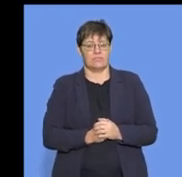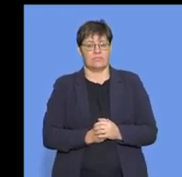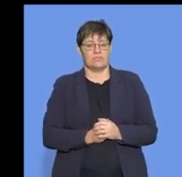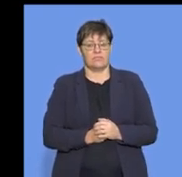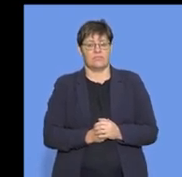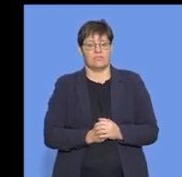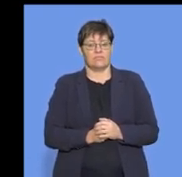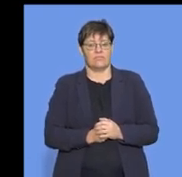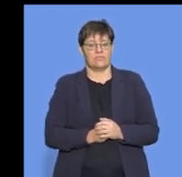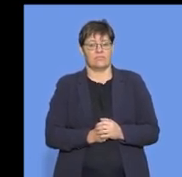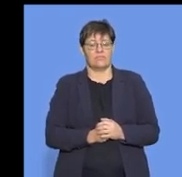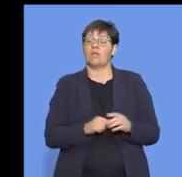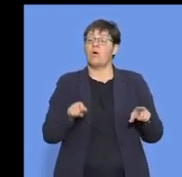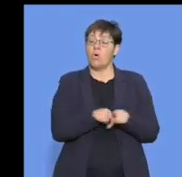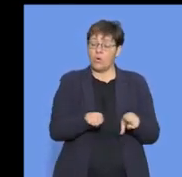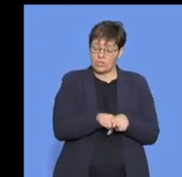side.